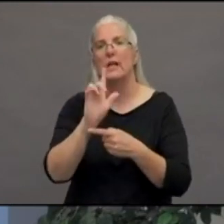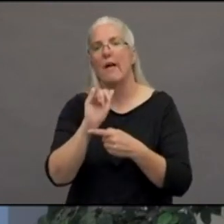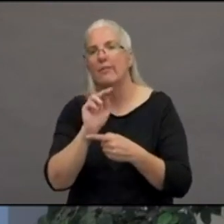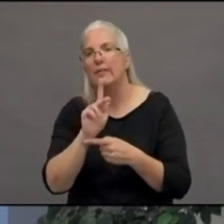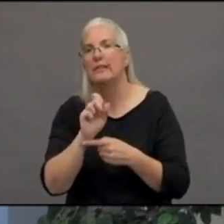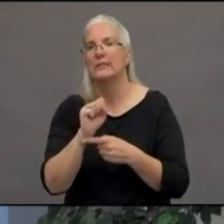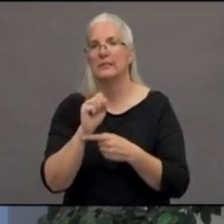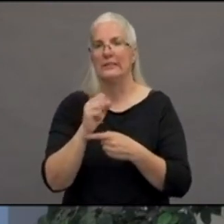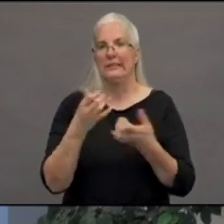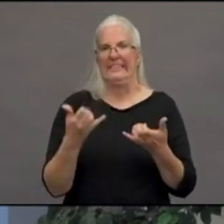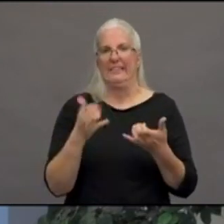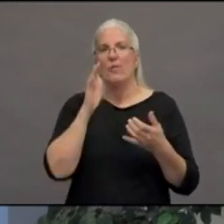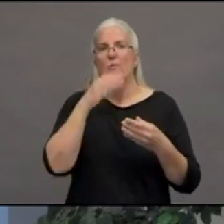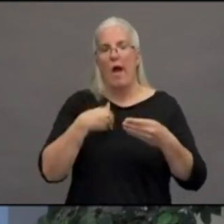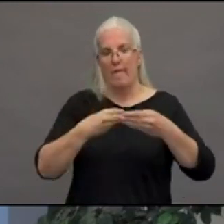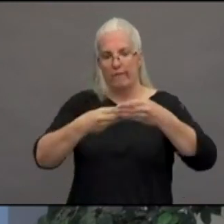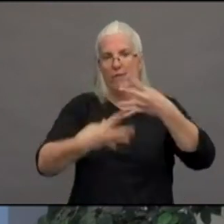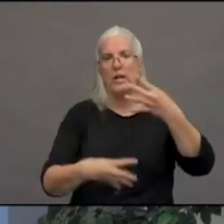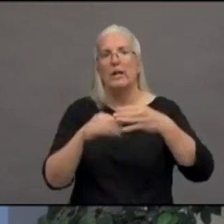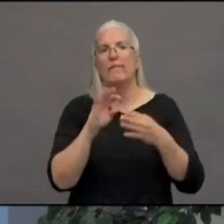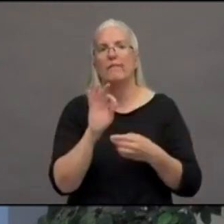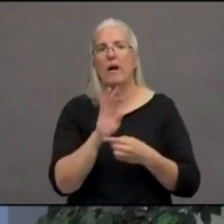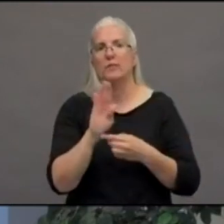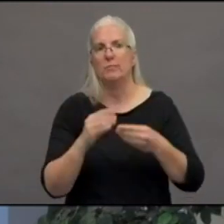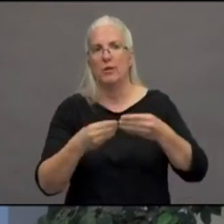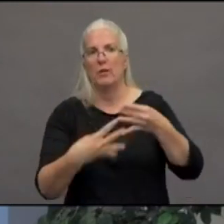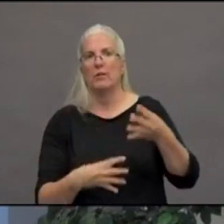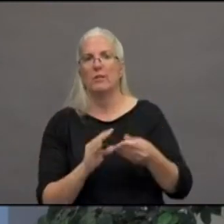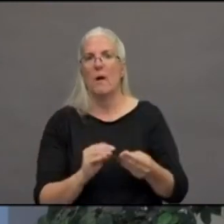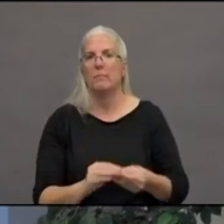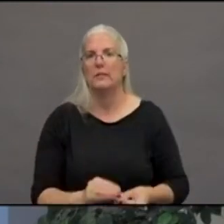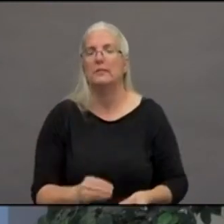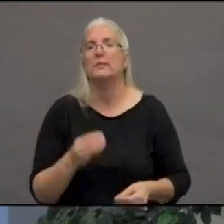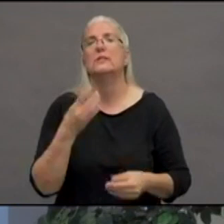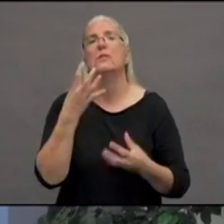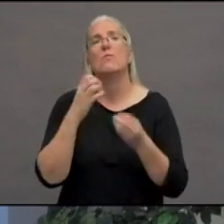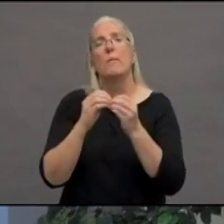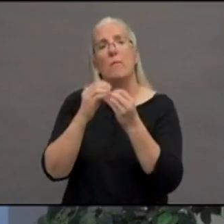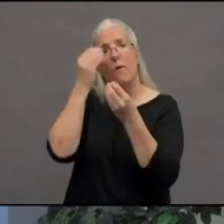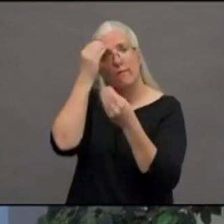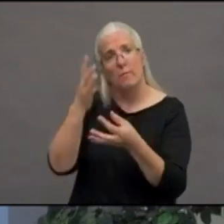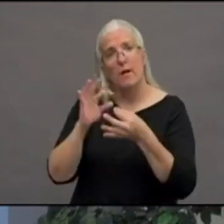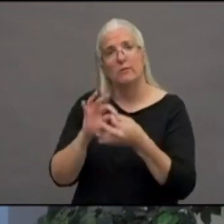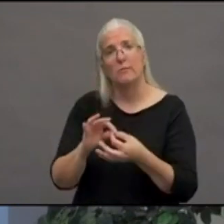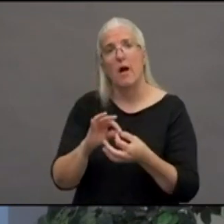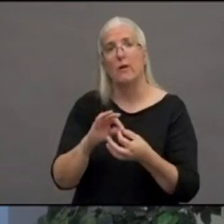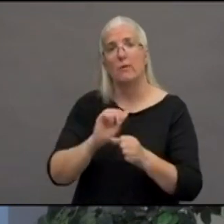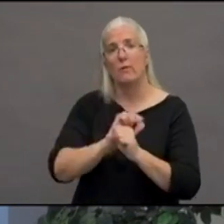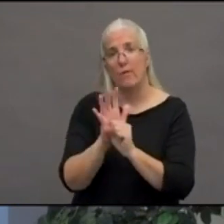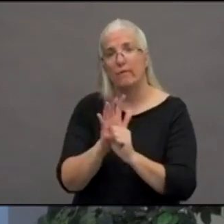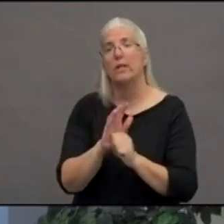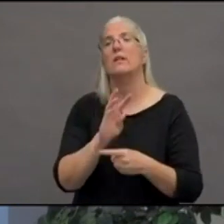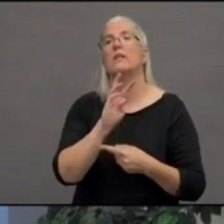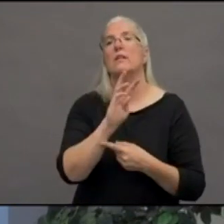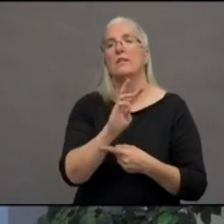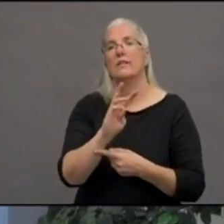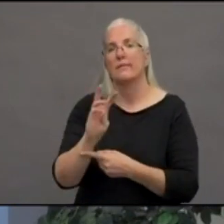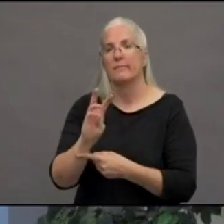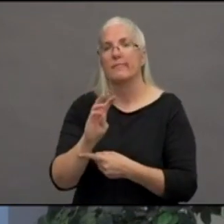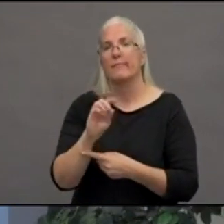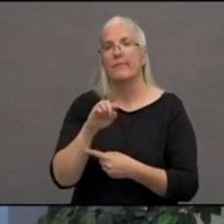Live. For the latest information on COVID-19, please visit the county's COVID-19 website at